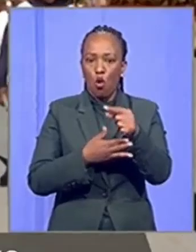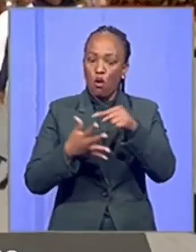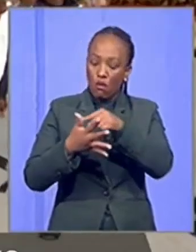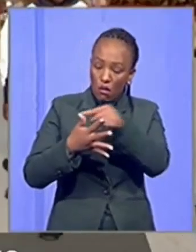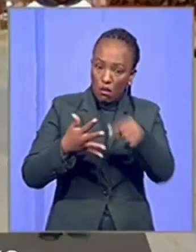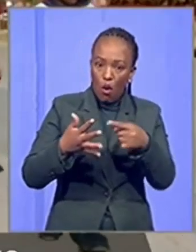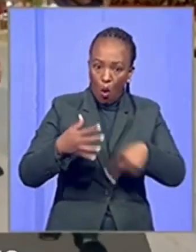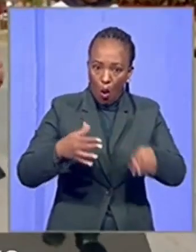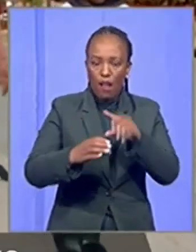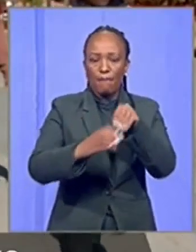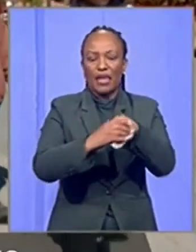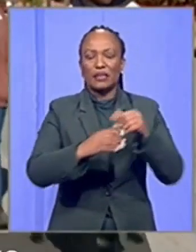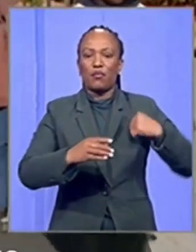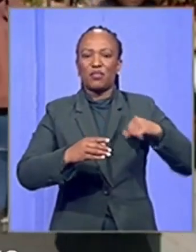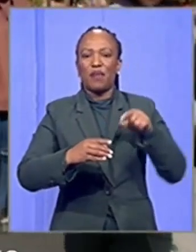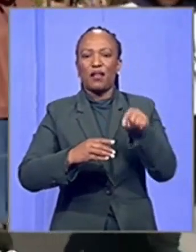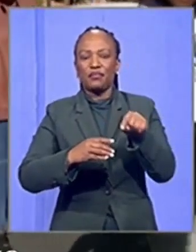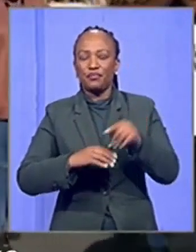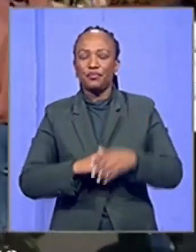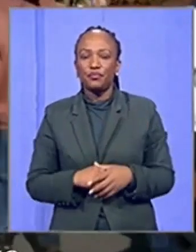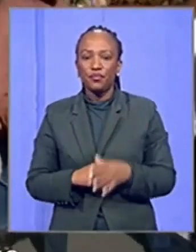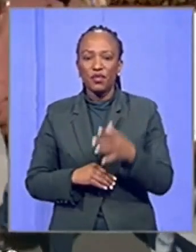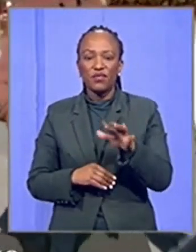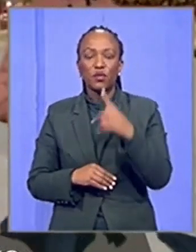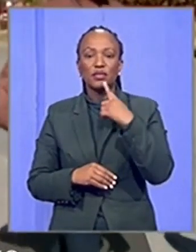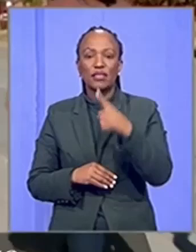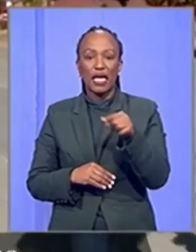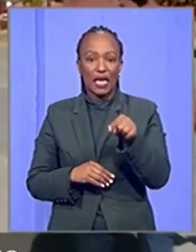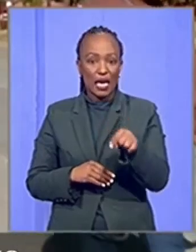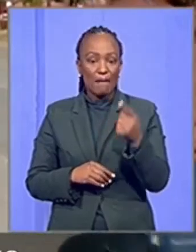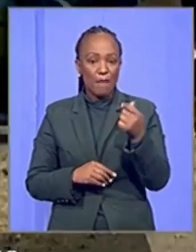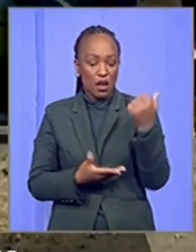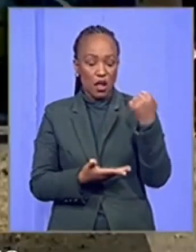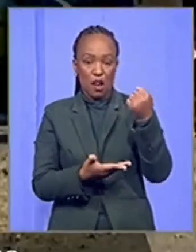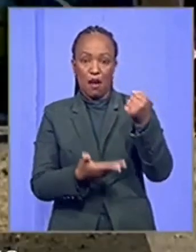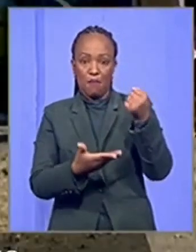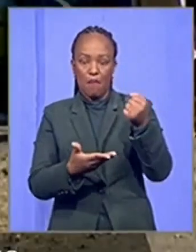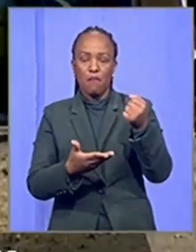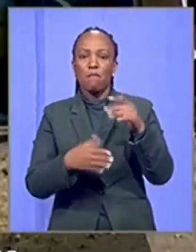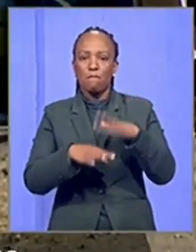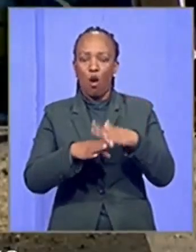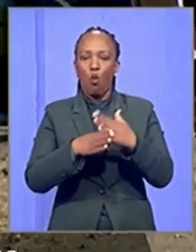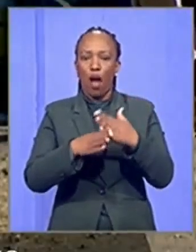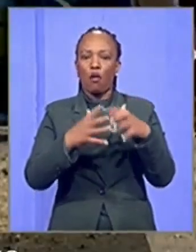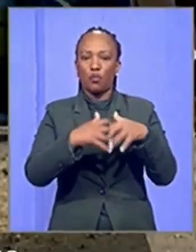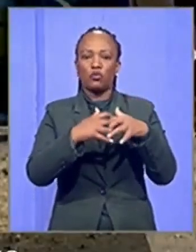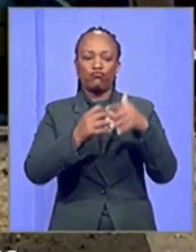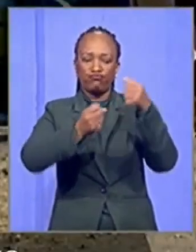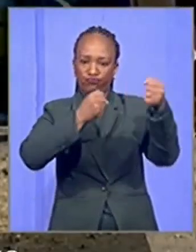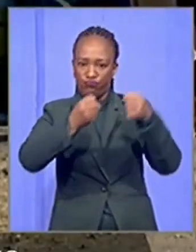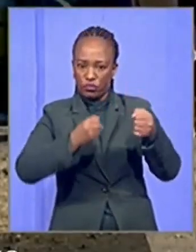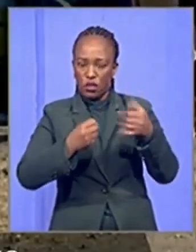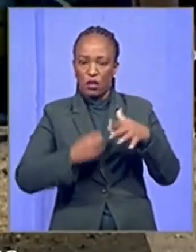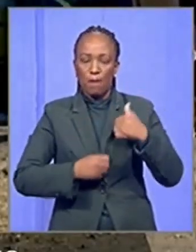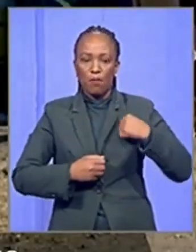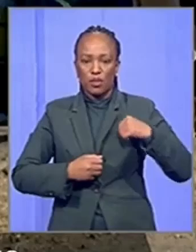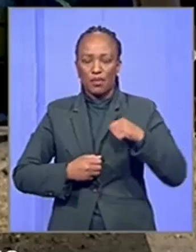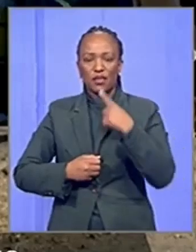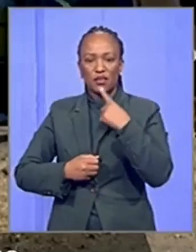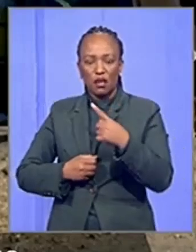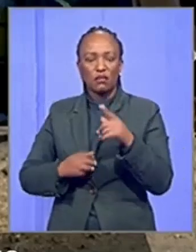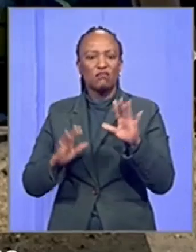ge dipeeletšo tša ditšhelete ka matjhabeng di tlo thuša ka go hloma mešomo. Masepala wa hlaloša ge o hloka